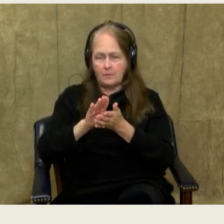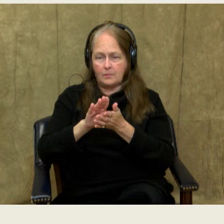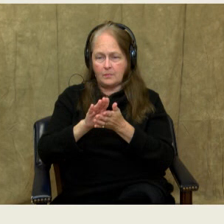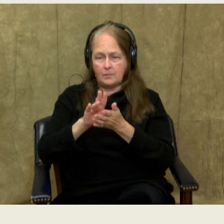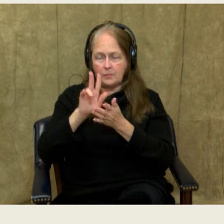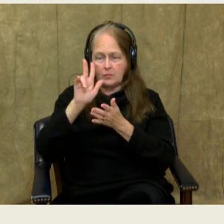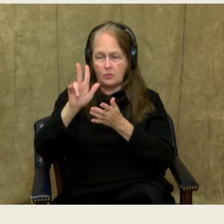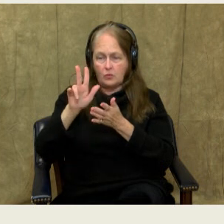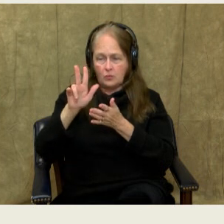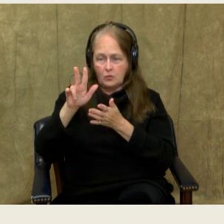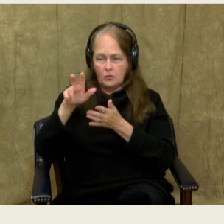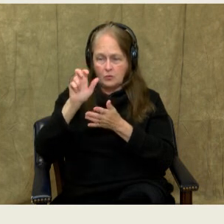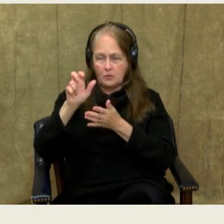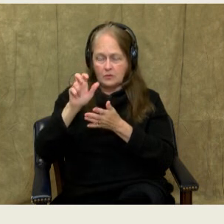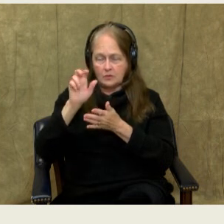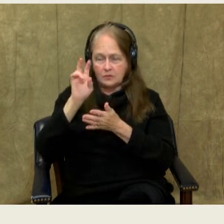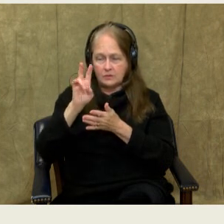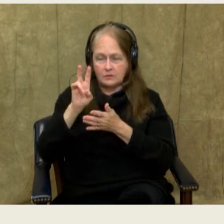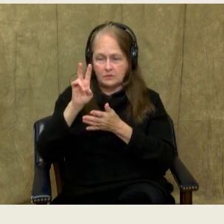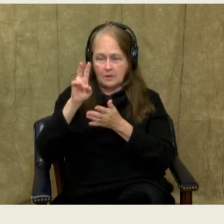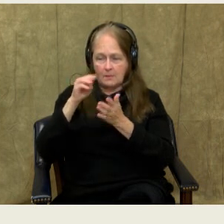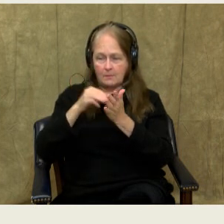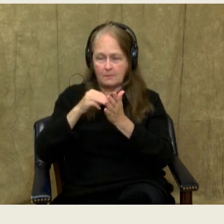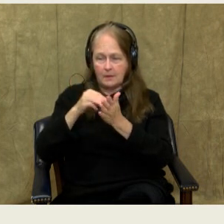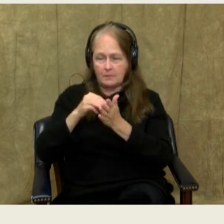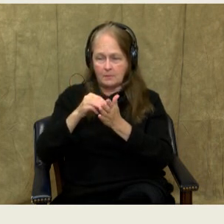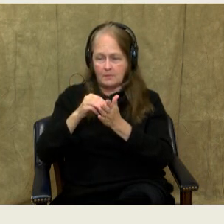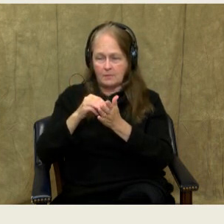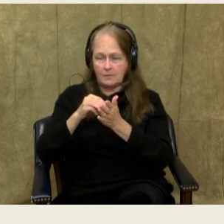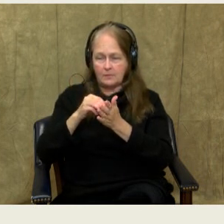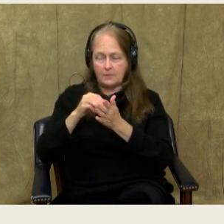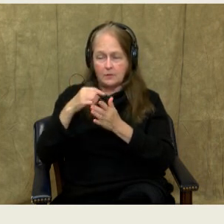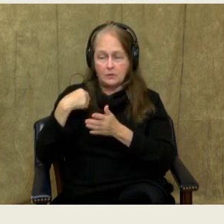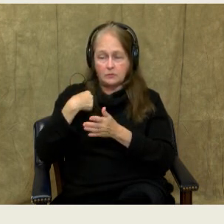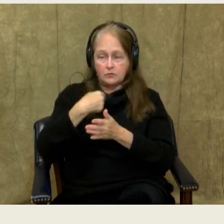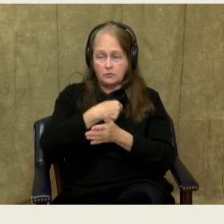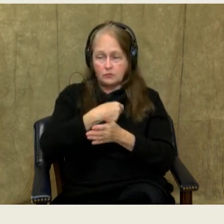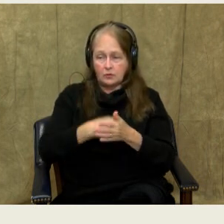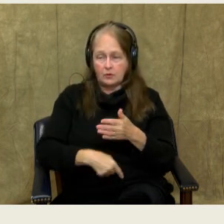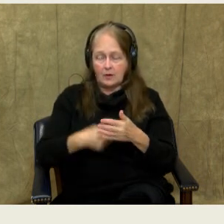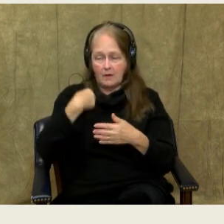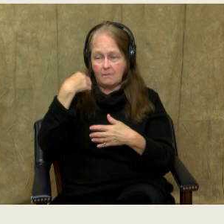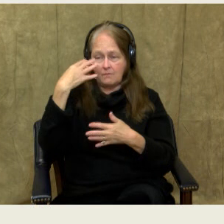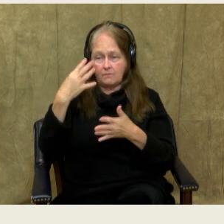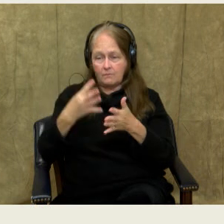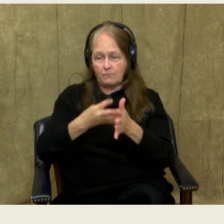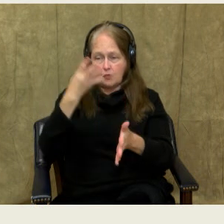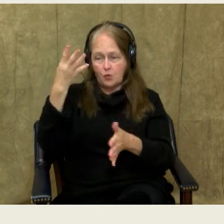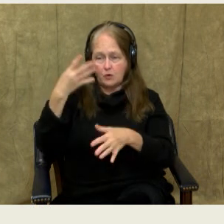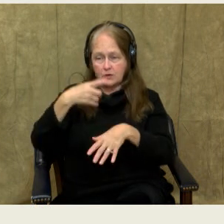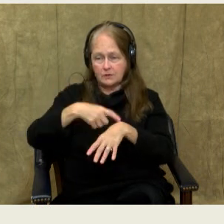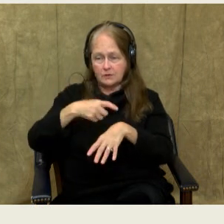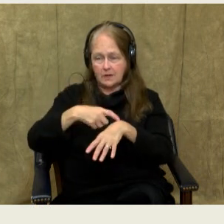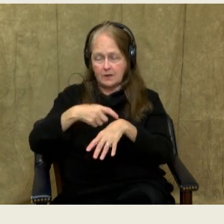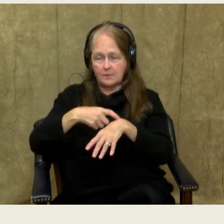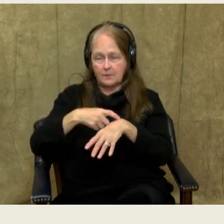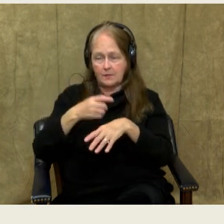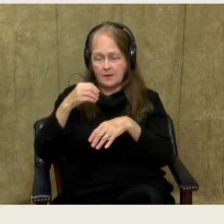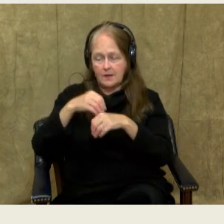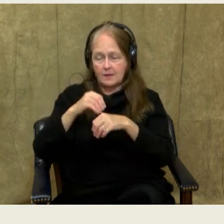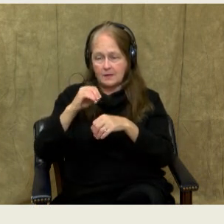at 307 million people. Okay, so China's got 4 times as many people in about the same land